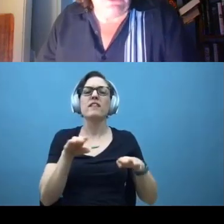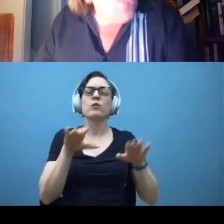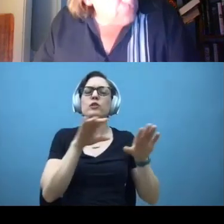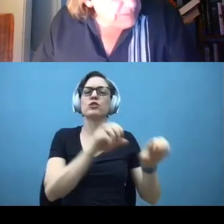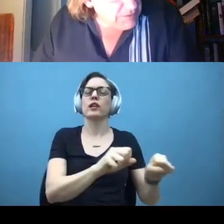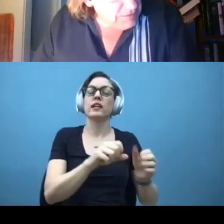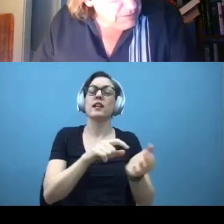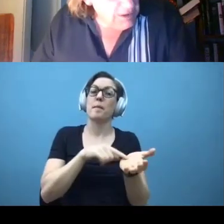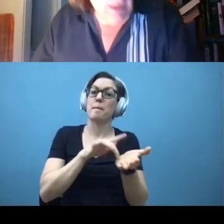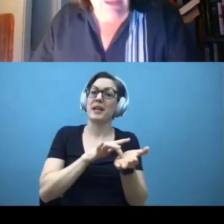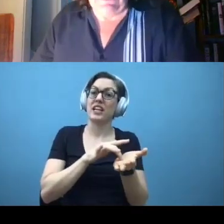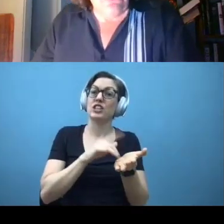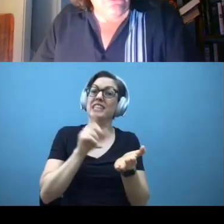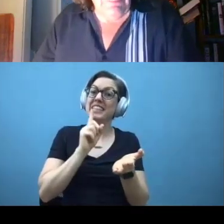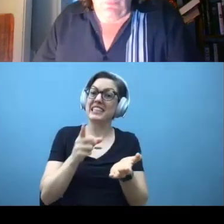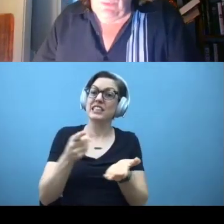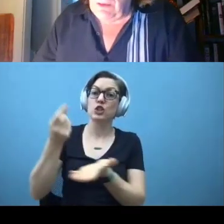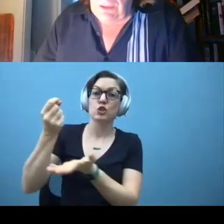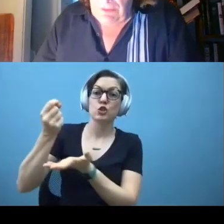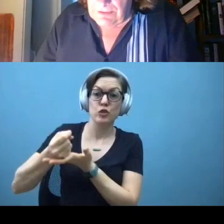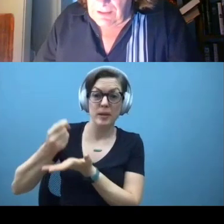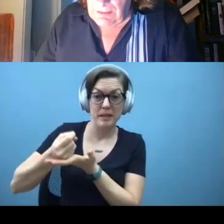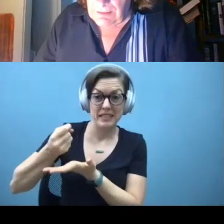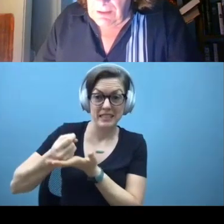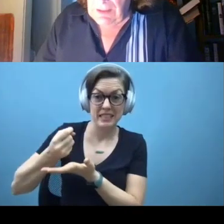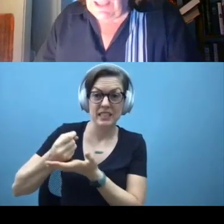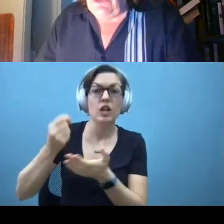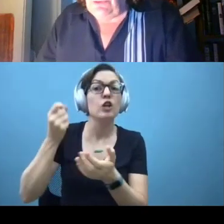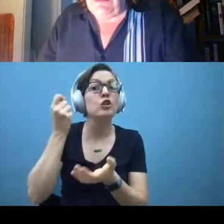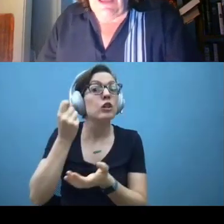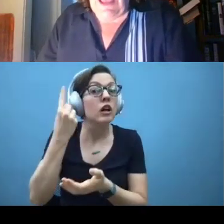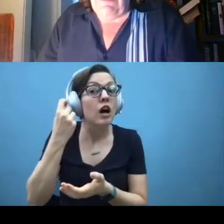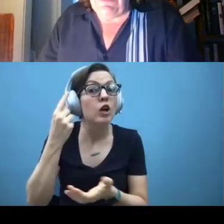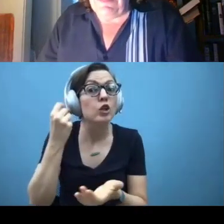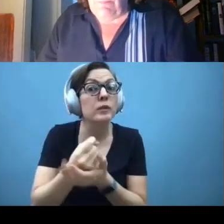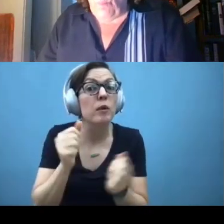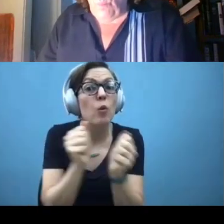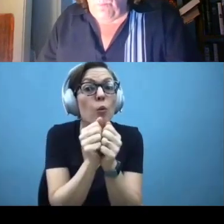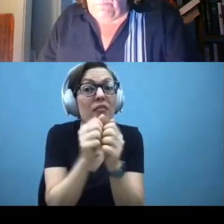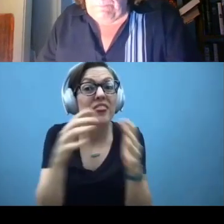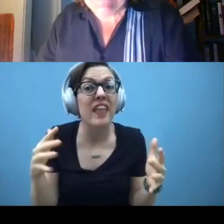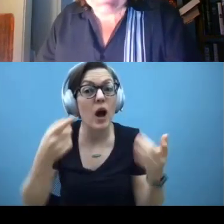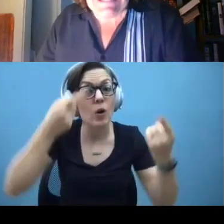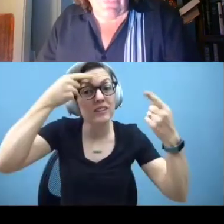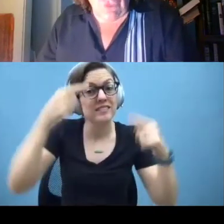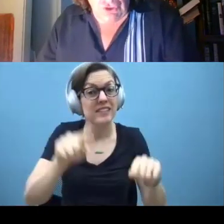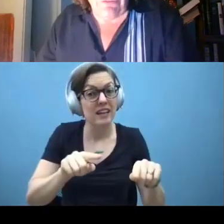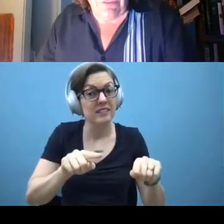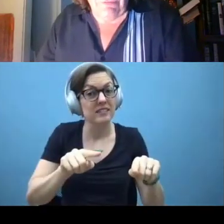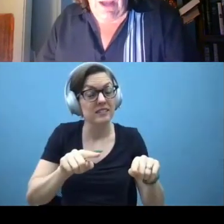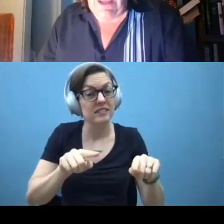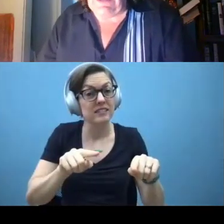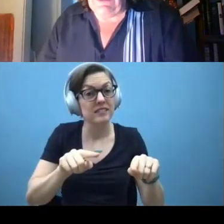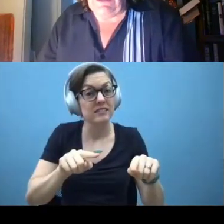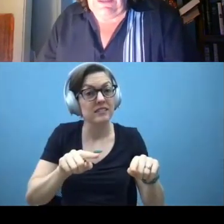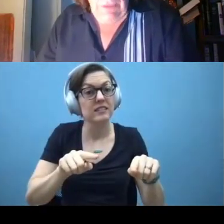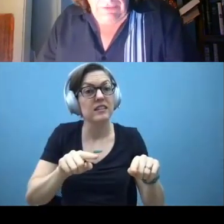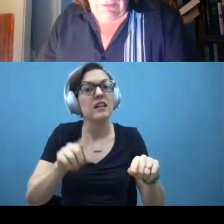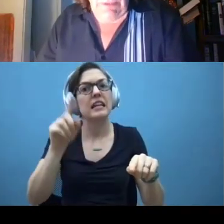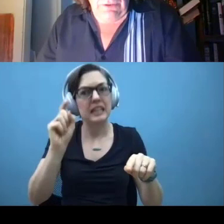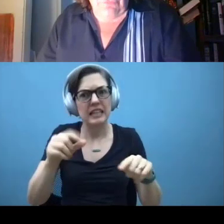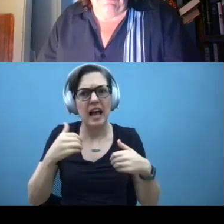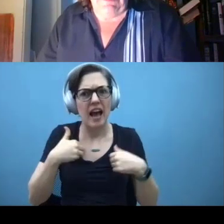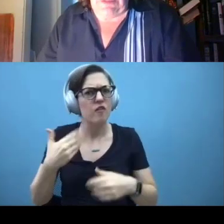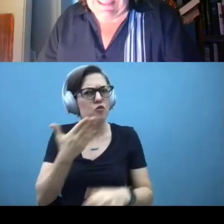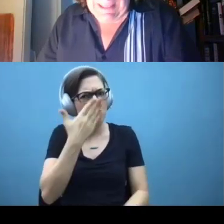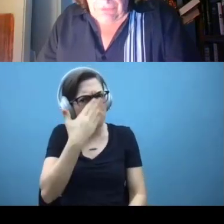medication is treatment, and it's treatment without consent. And you need to have some basis for justifying giving